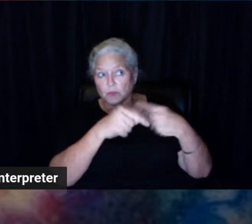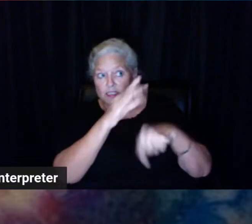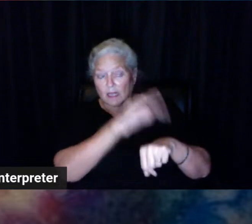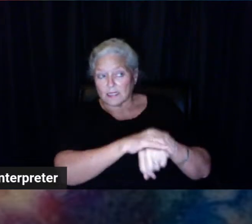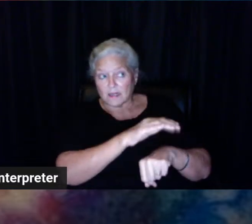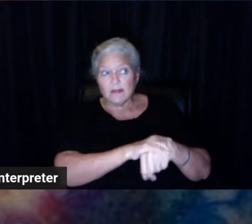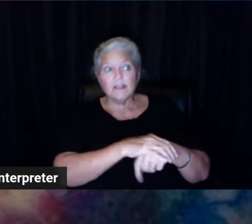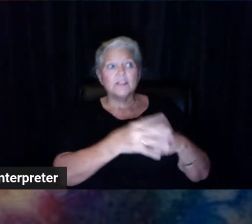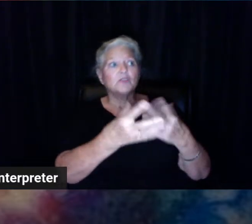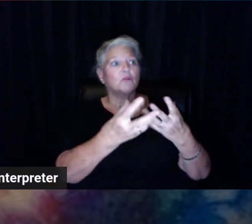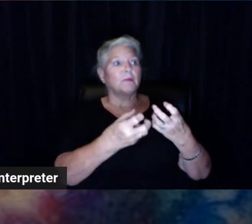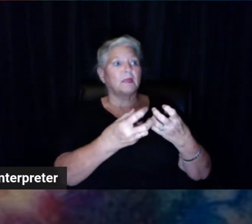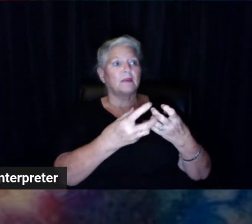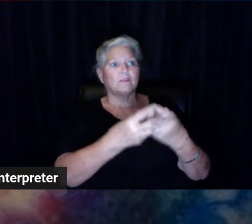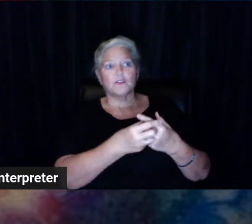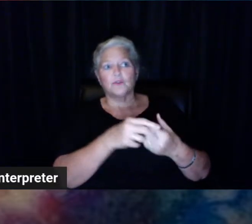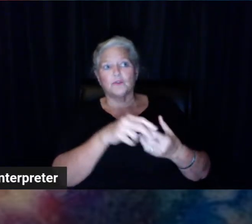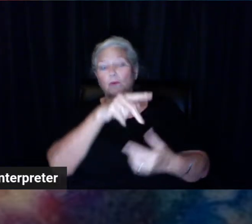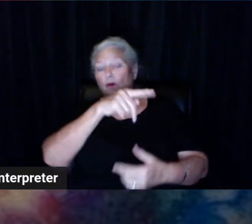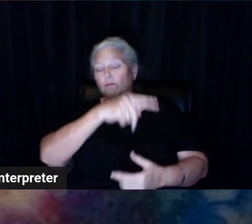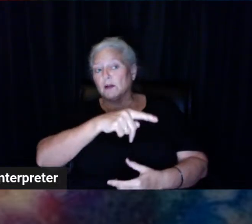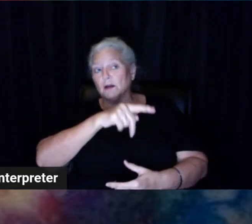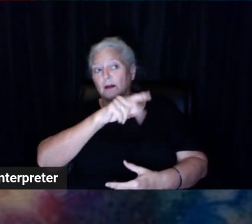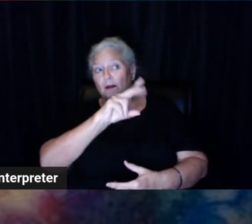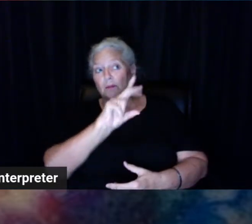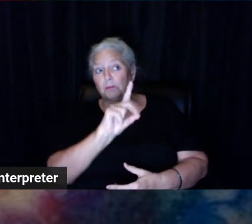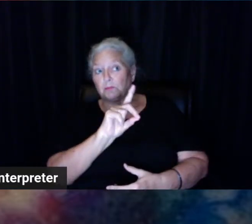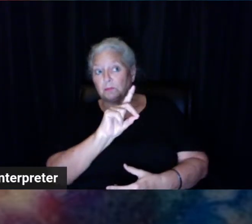to you in English? Do you want me to give it to you more